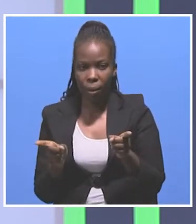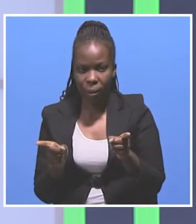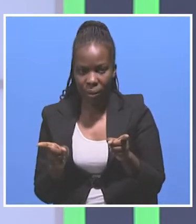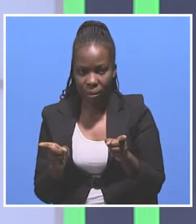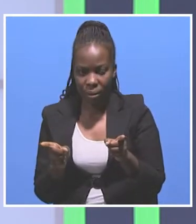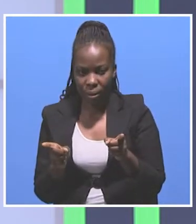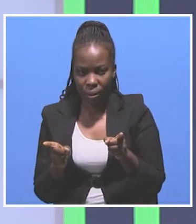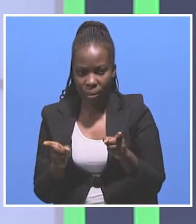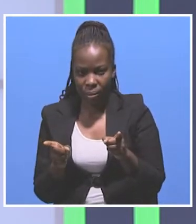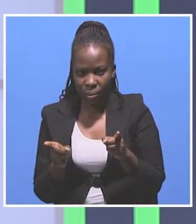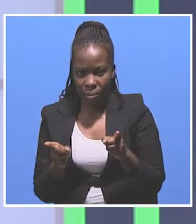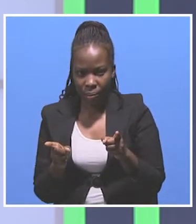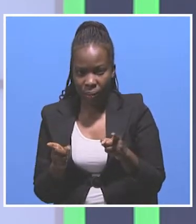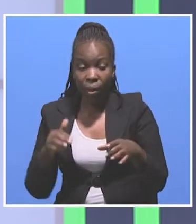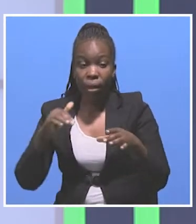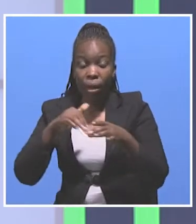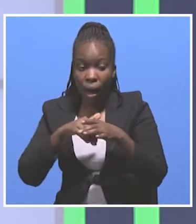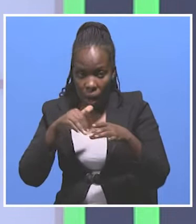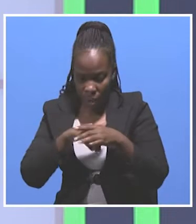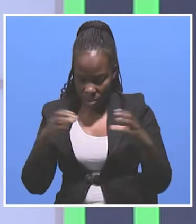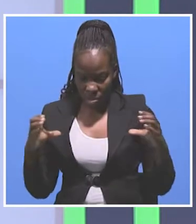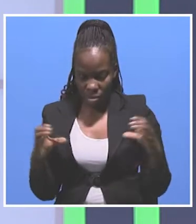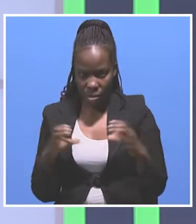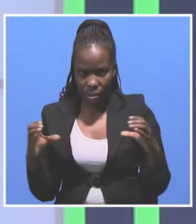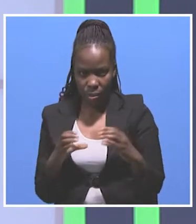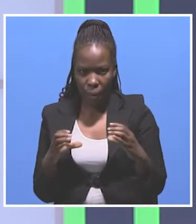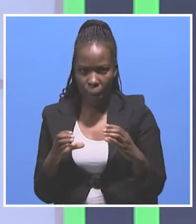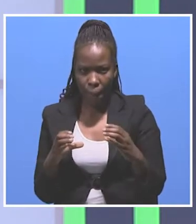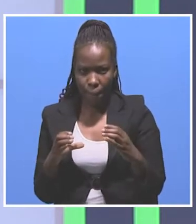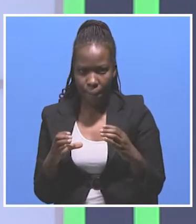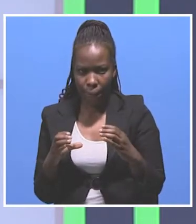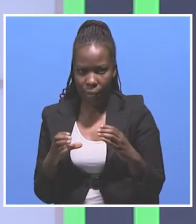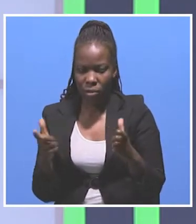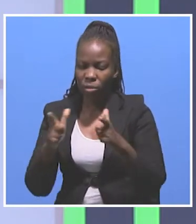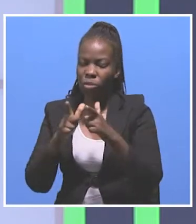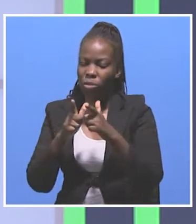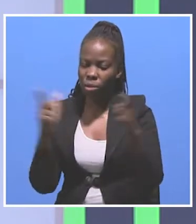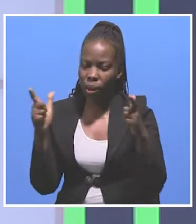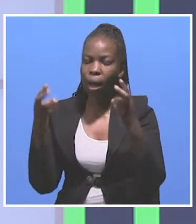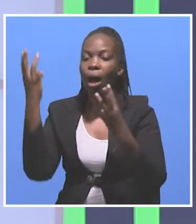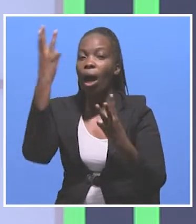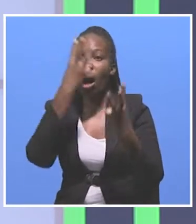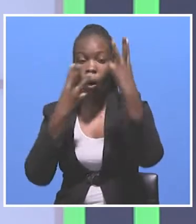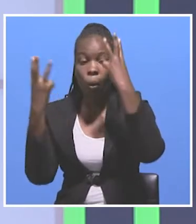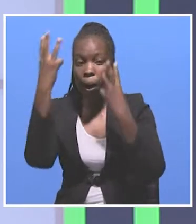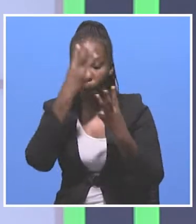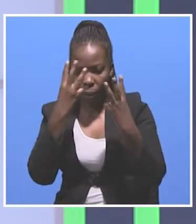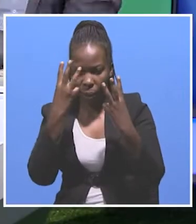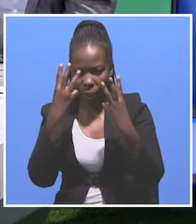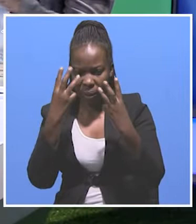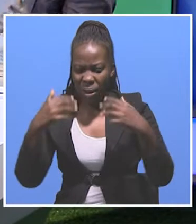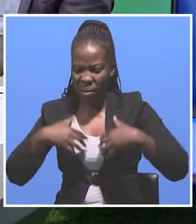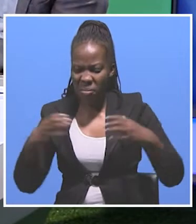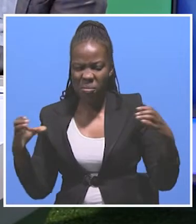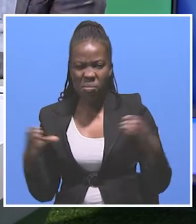we have in our community, and those are of our greatest concern, we have in our community